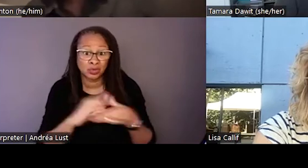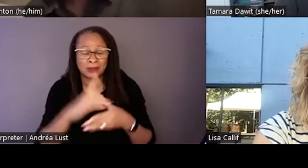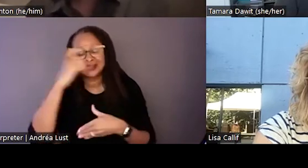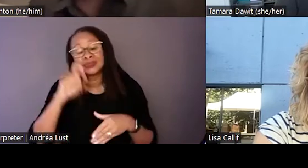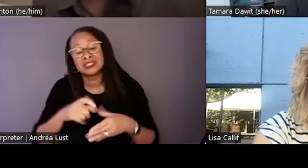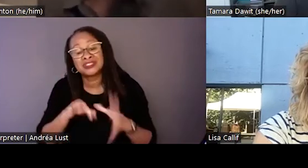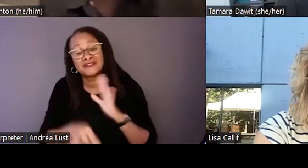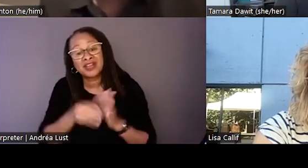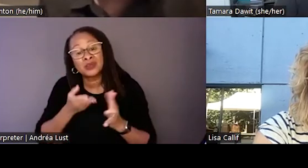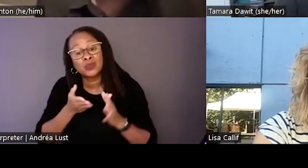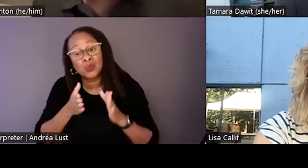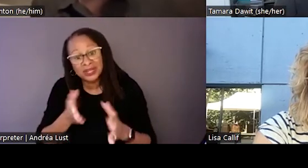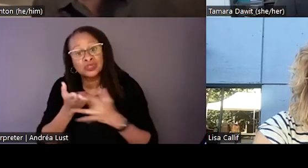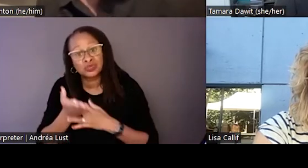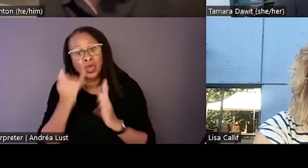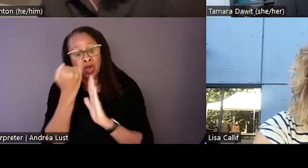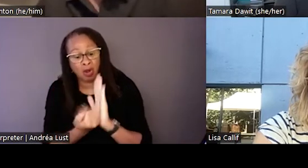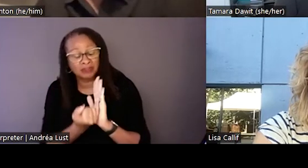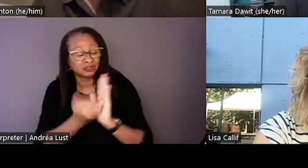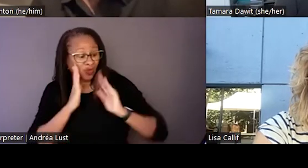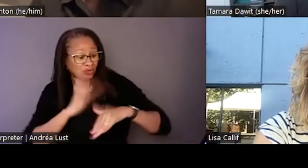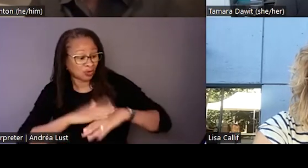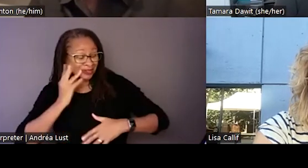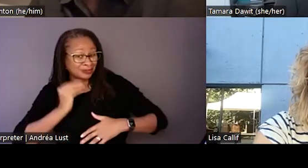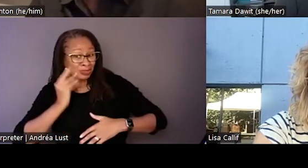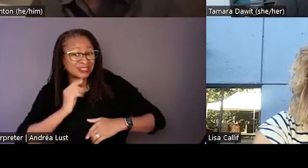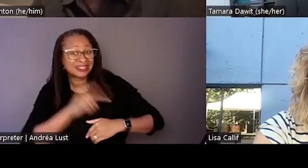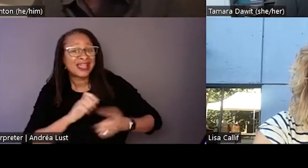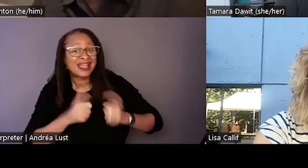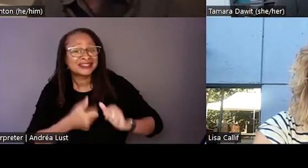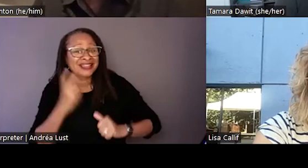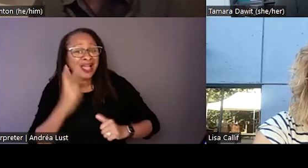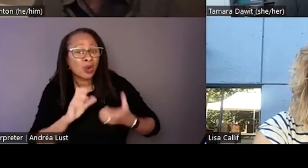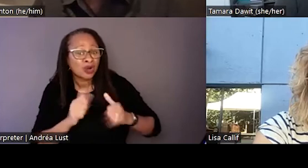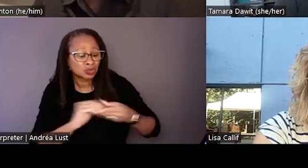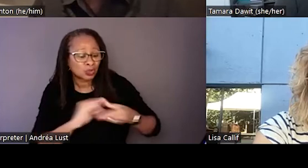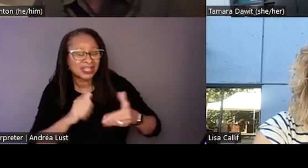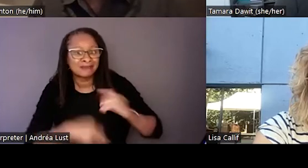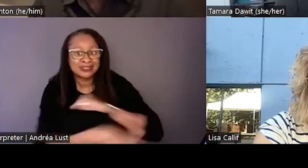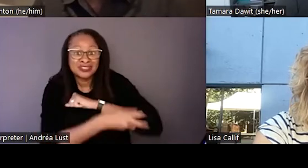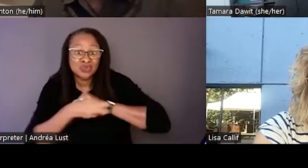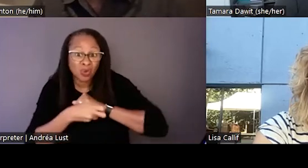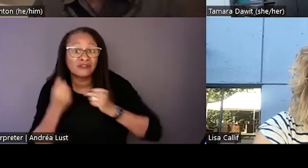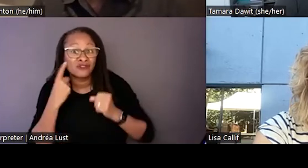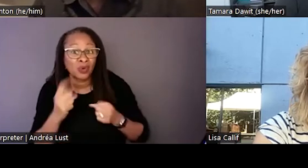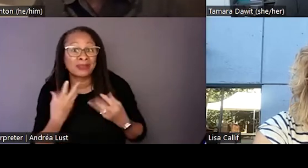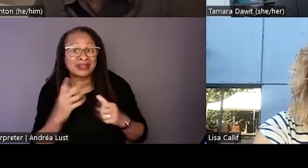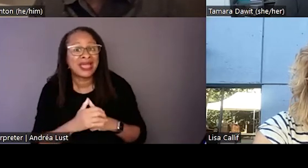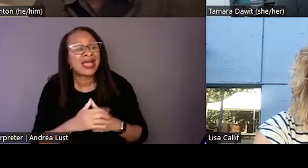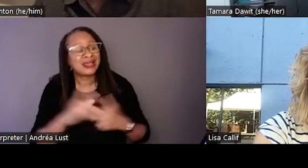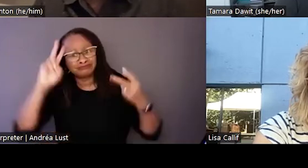ways through art to deal with our experiences and to deal with how our stories have been stolen and how our stories have